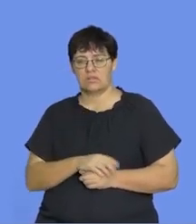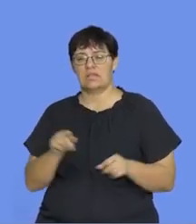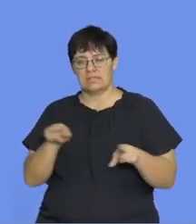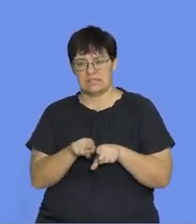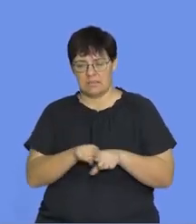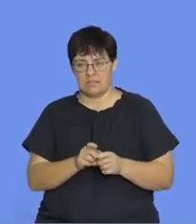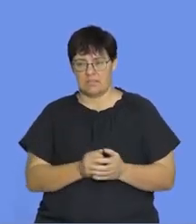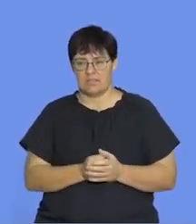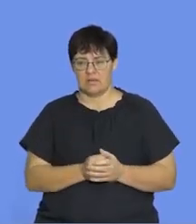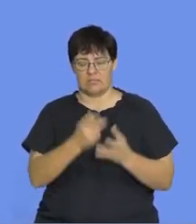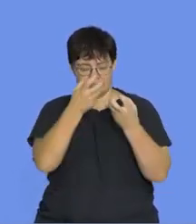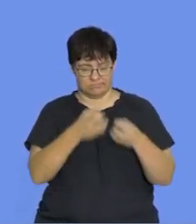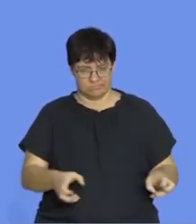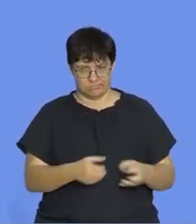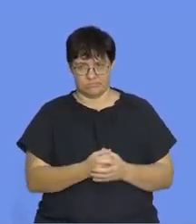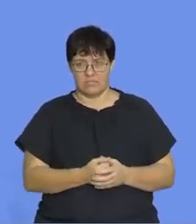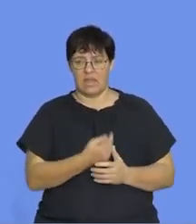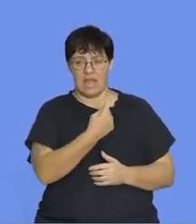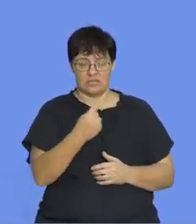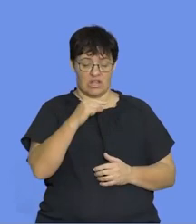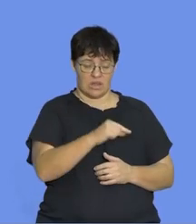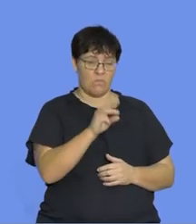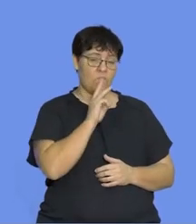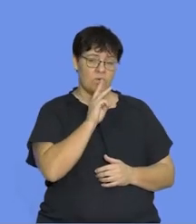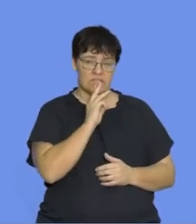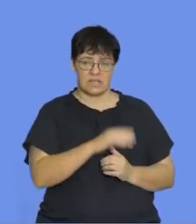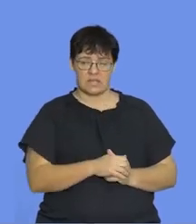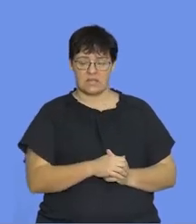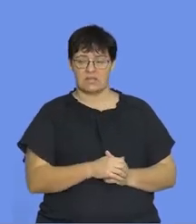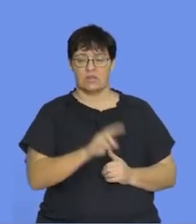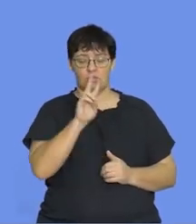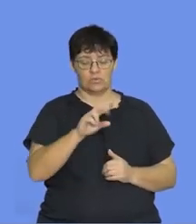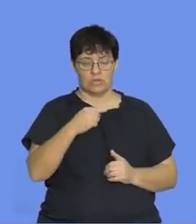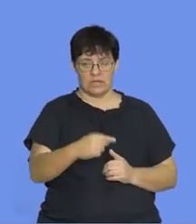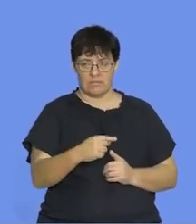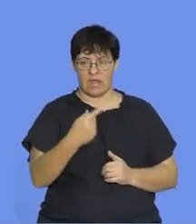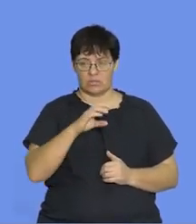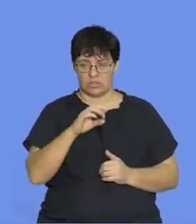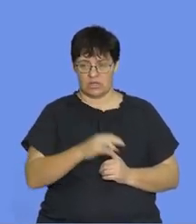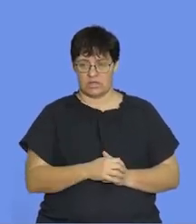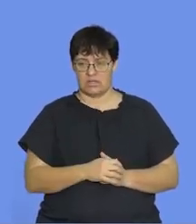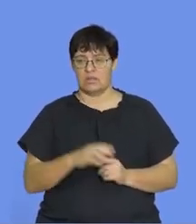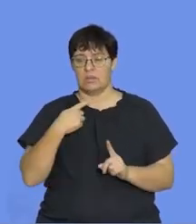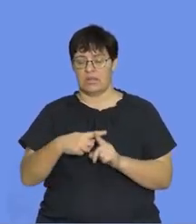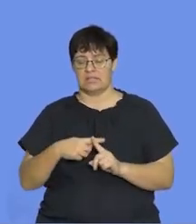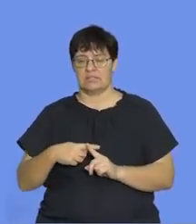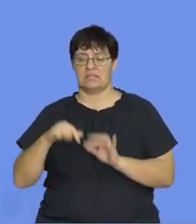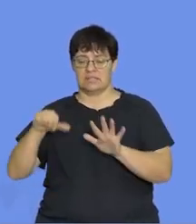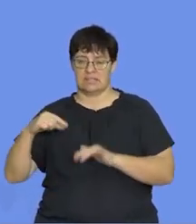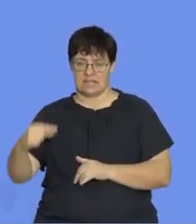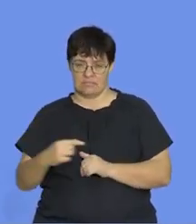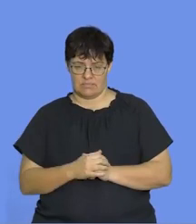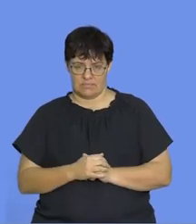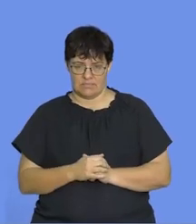break this down, every 18 grams of water and 2 grams of hydrogen plus 16 grams